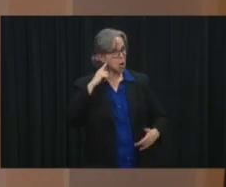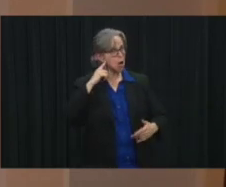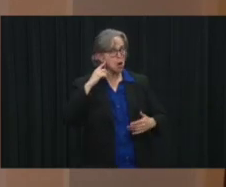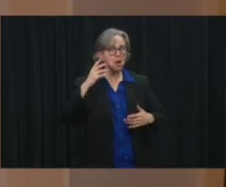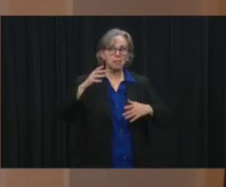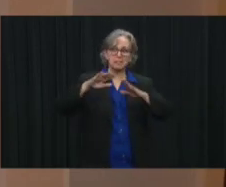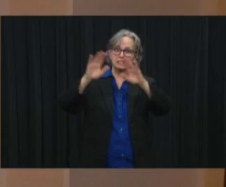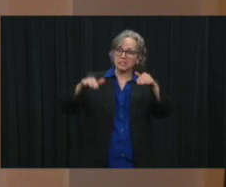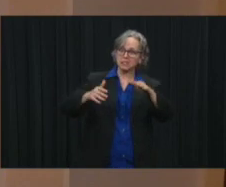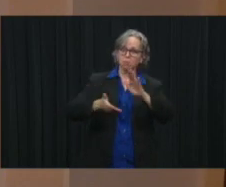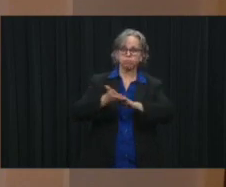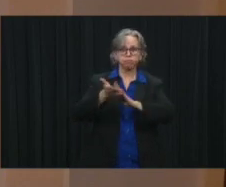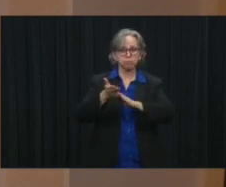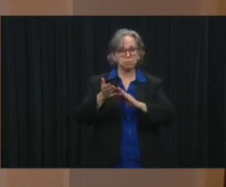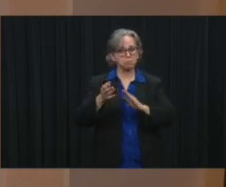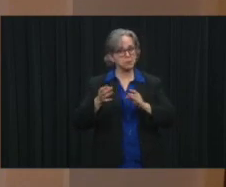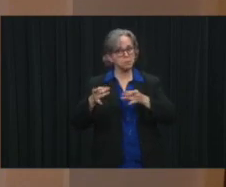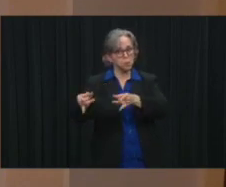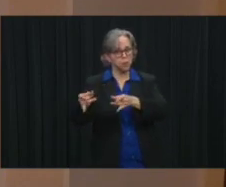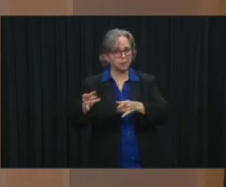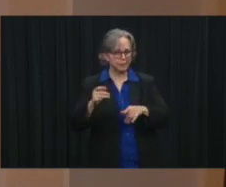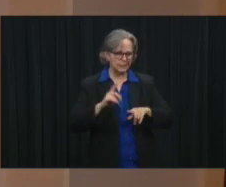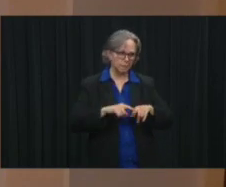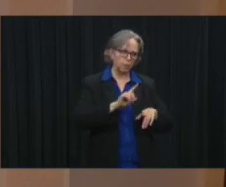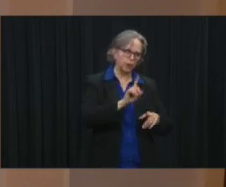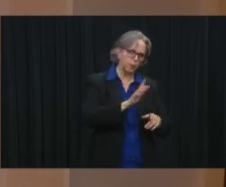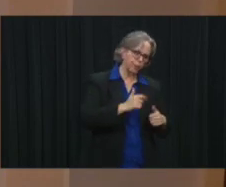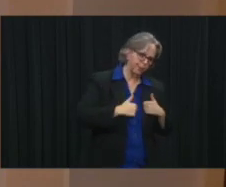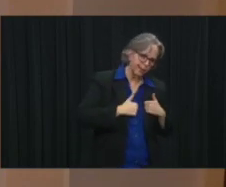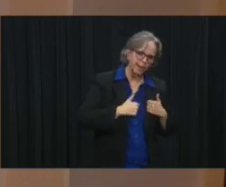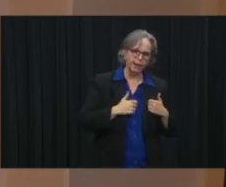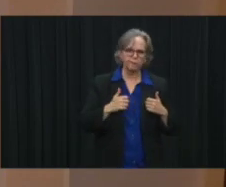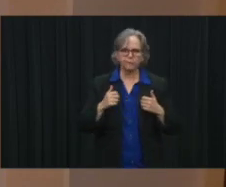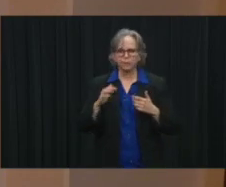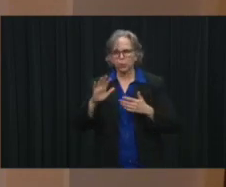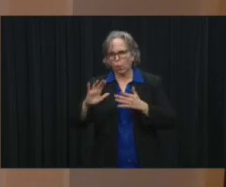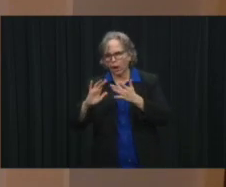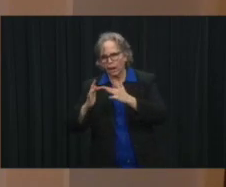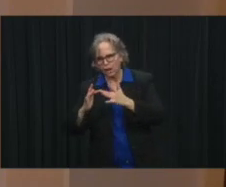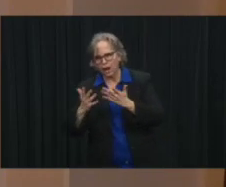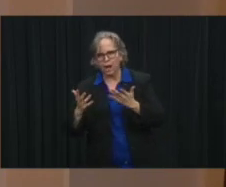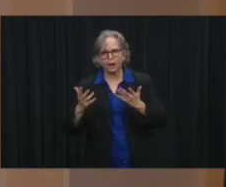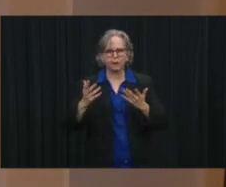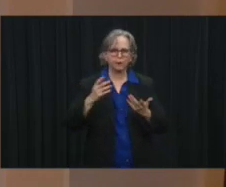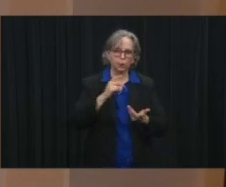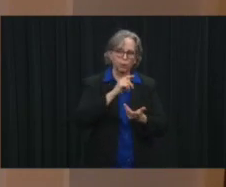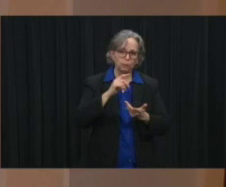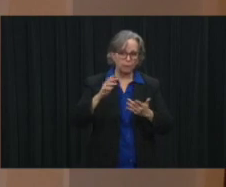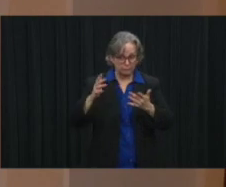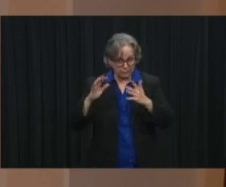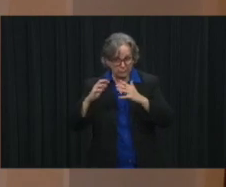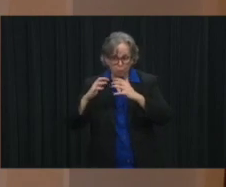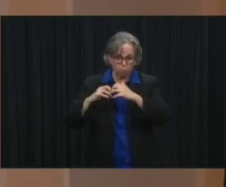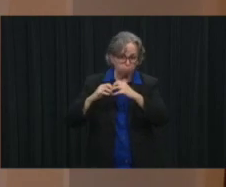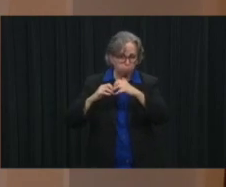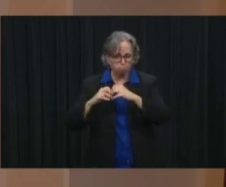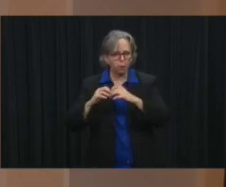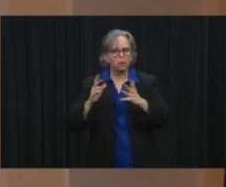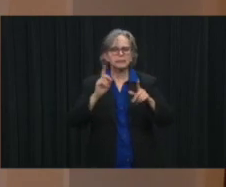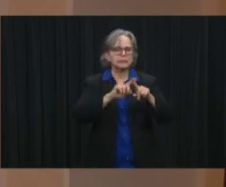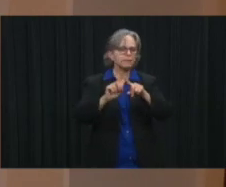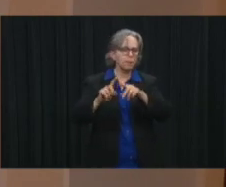where you live and what your internet service, the internet service quality you have maybe at your home, you'll get a little bit different